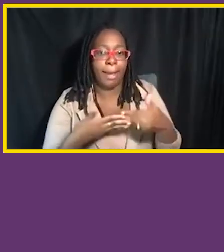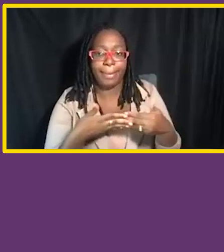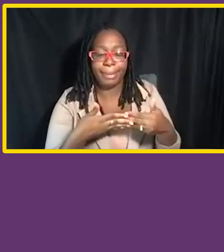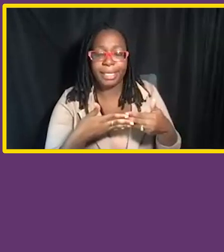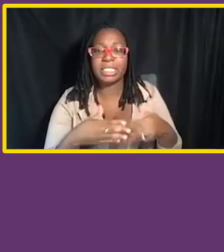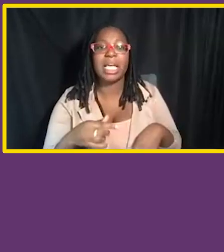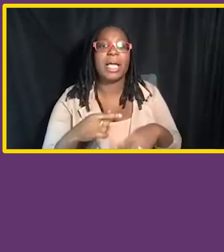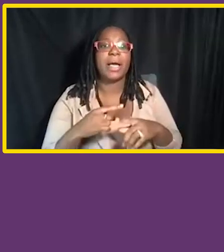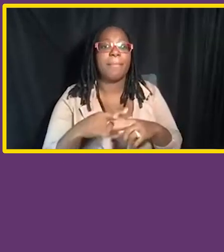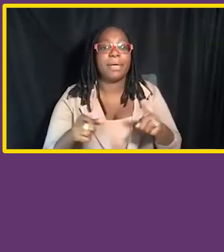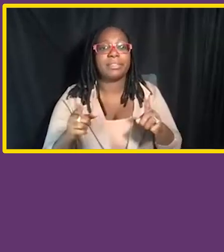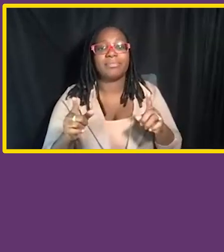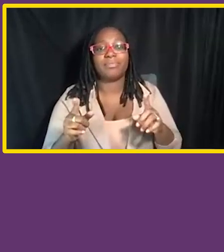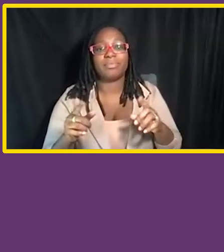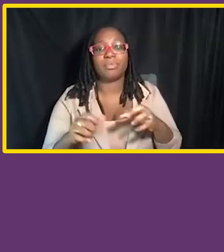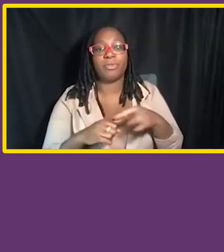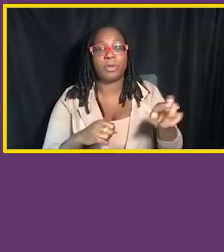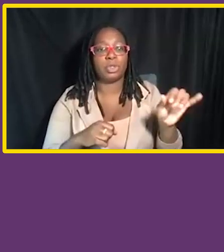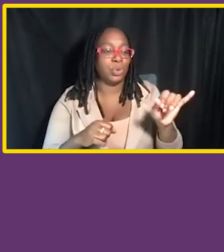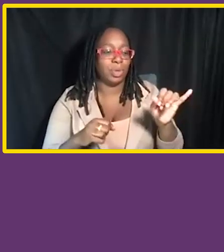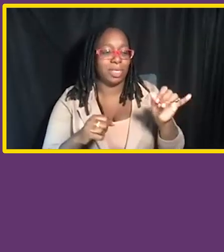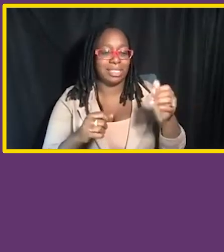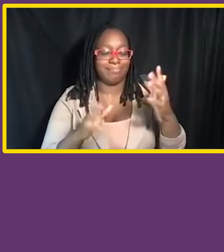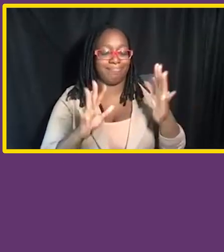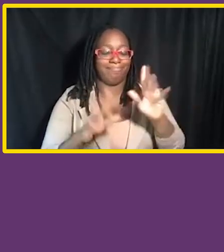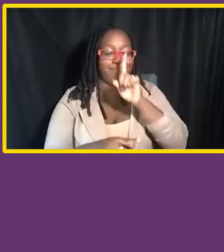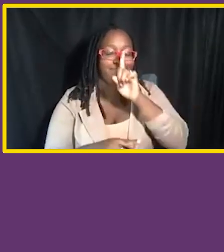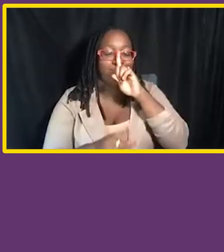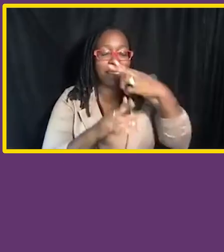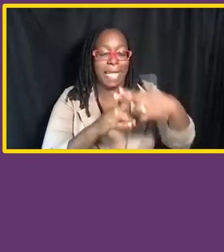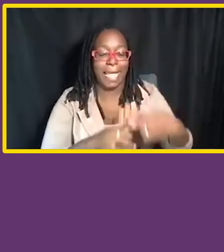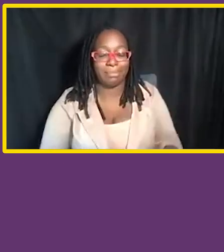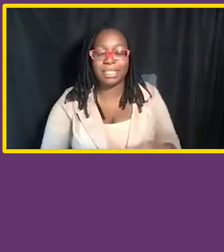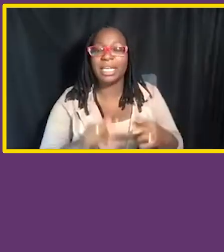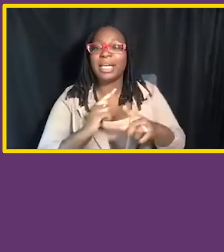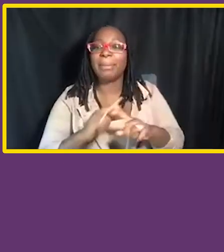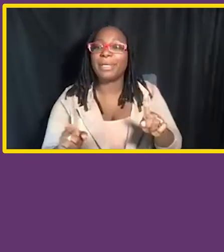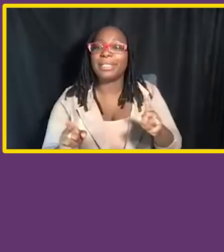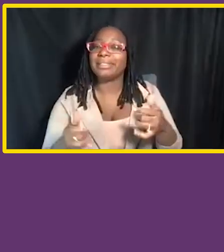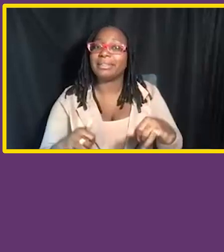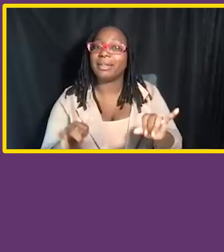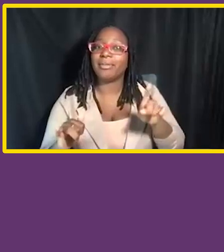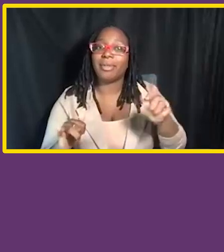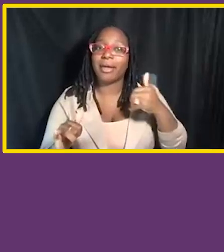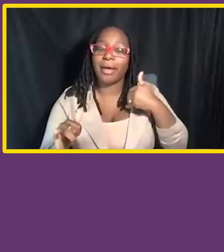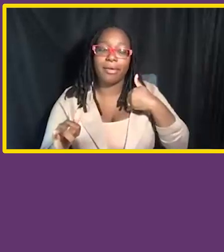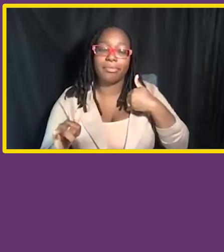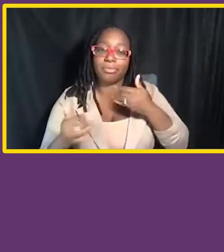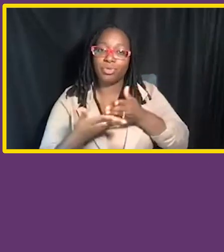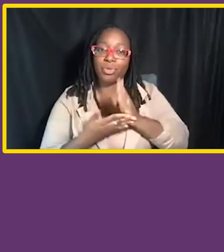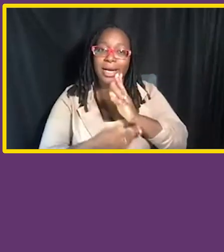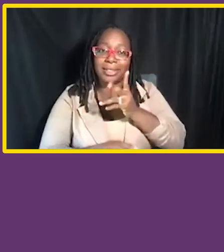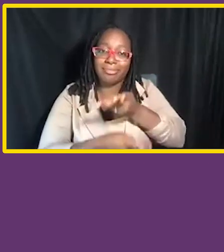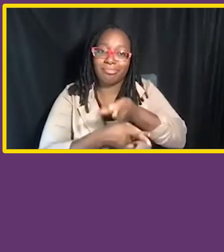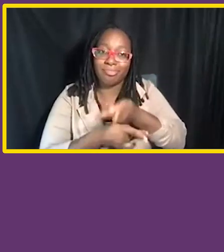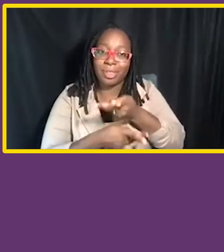all the words, but like, you would not expect that somebody would be given the duty of caring for the most precious part of a